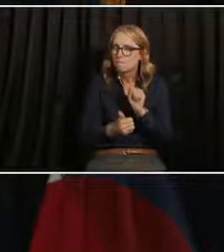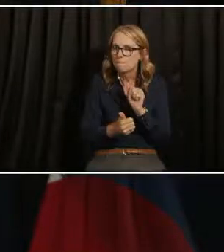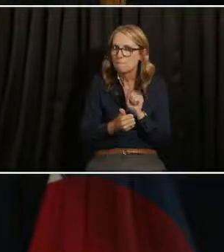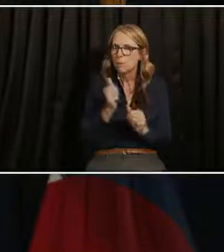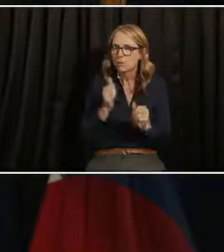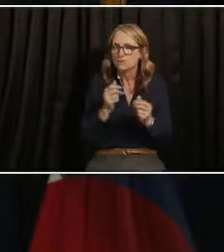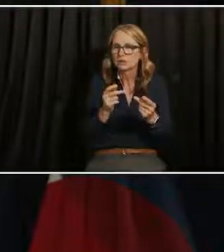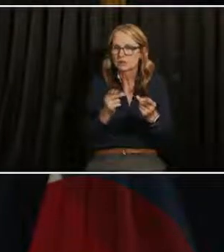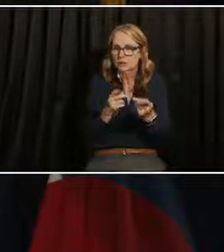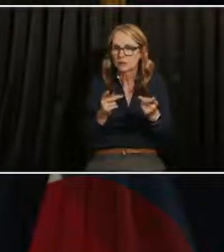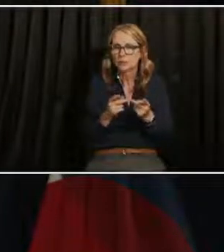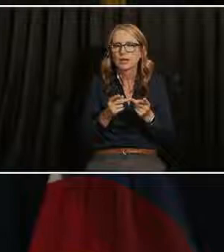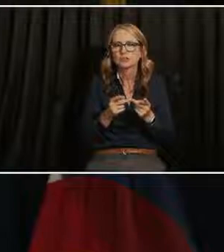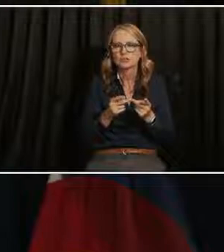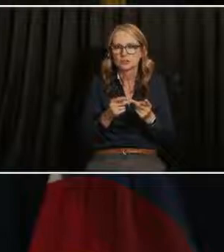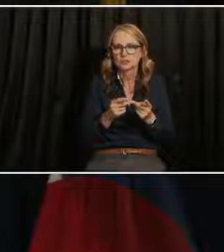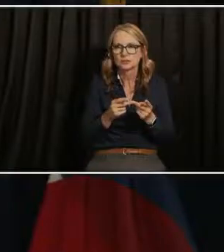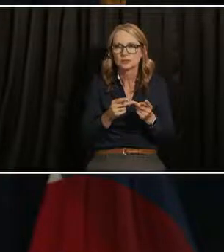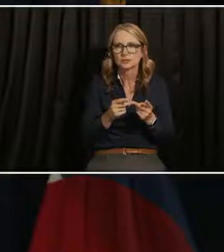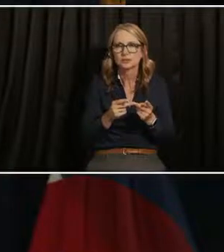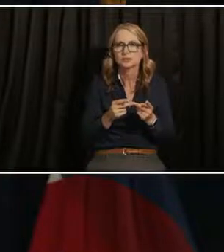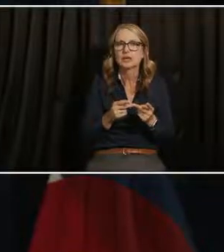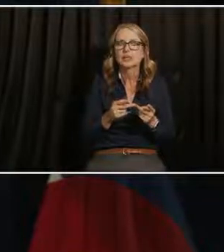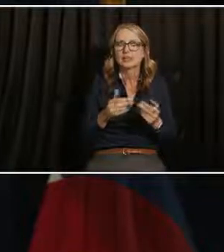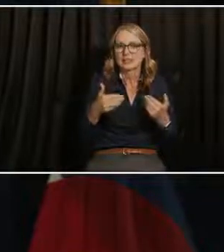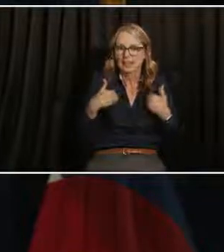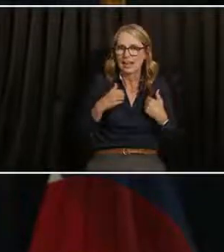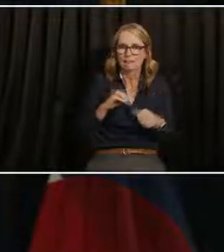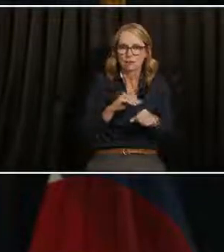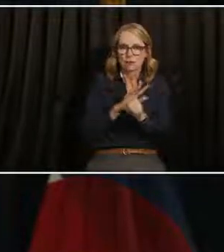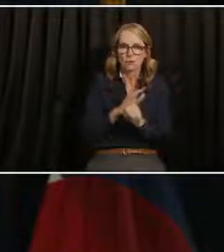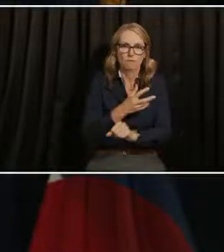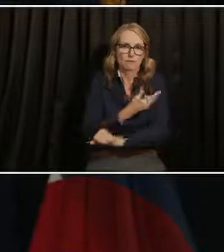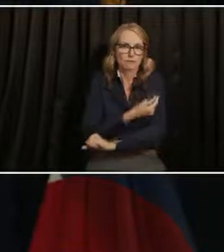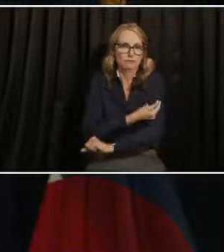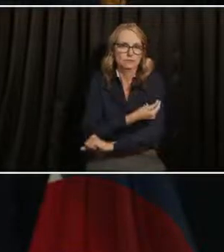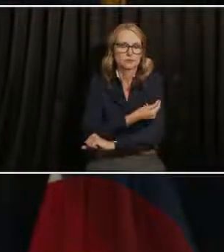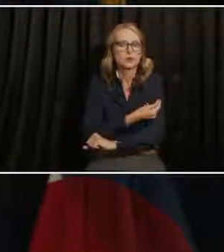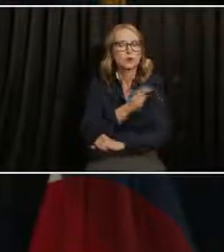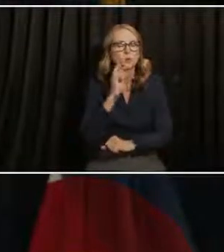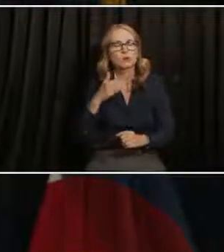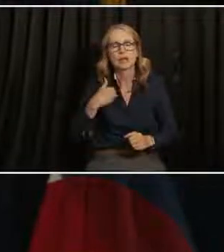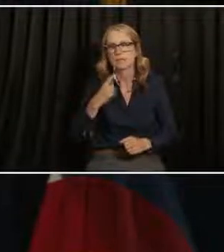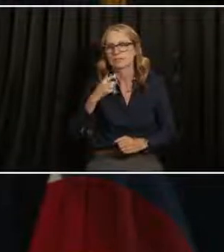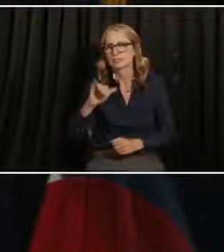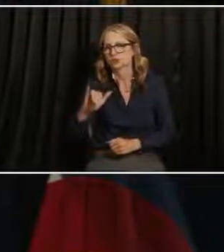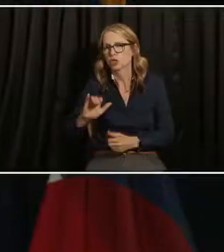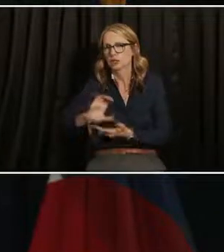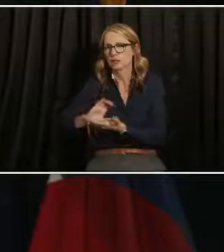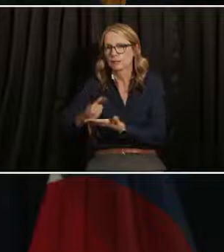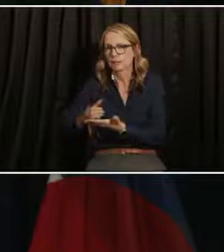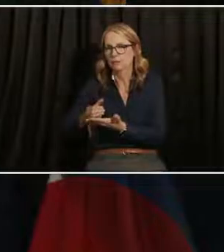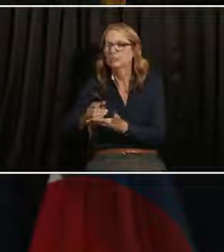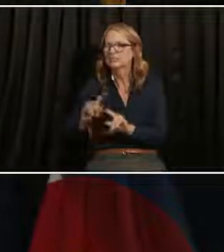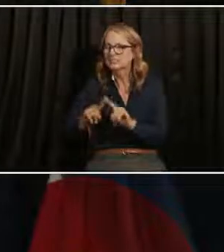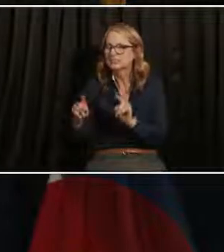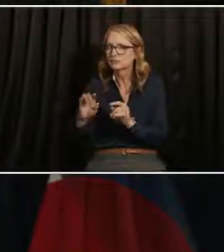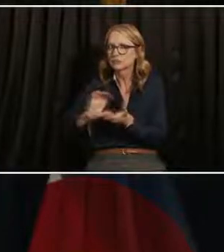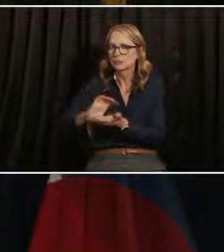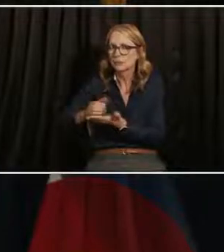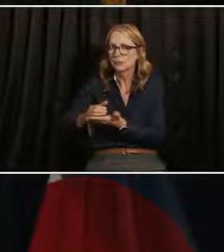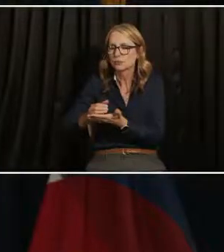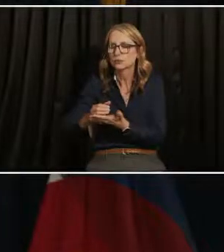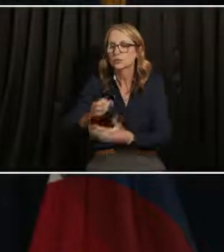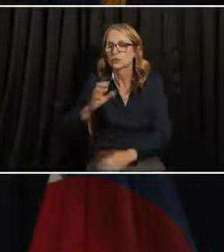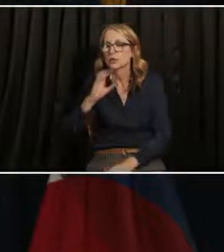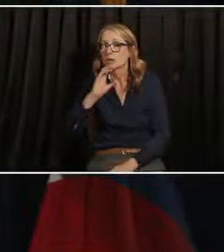where adults can get a dose will also have the child's dose. This is important to note. It is a different dose. 12 and up is the adult